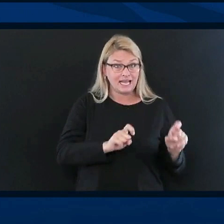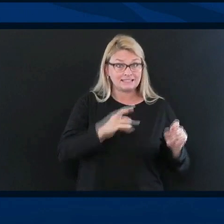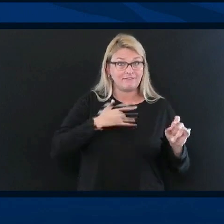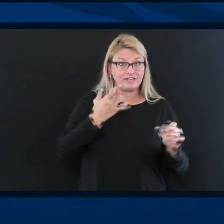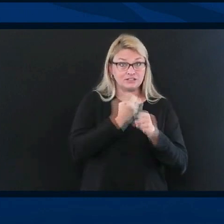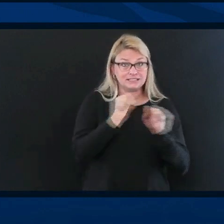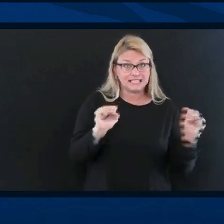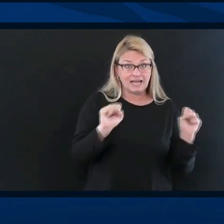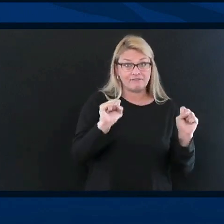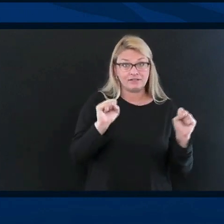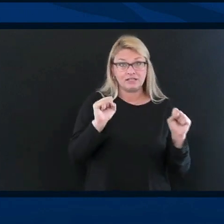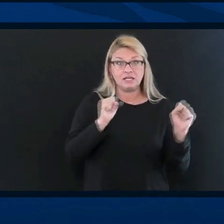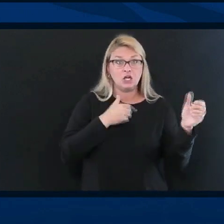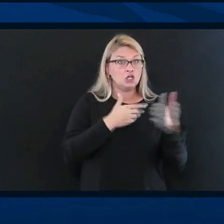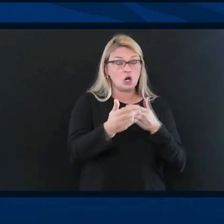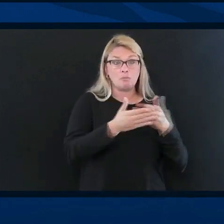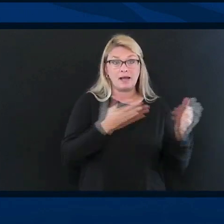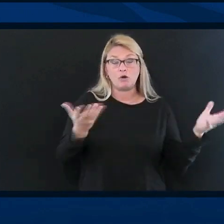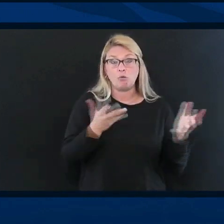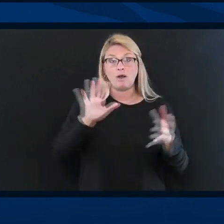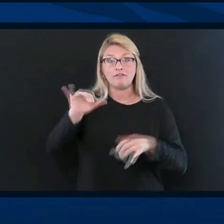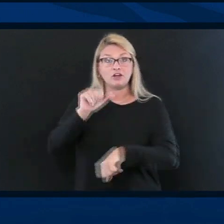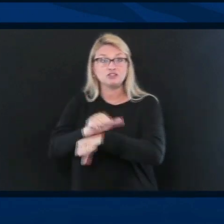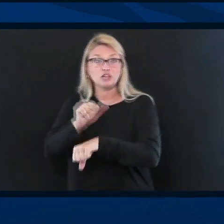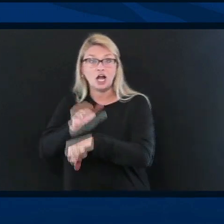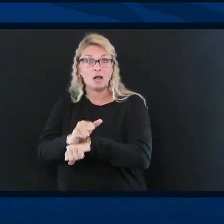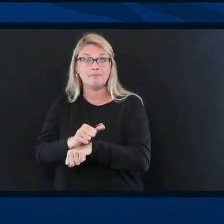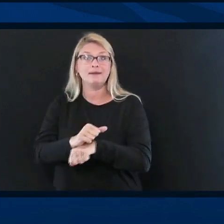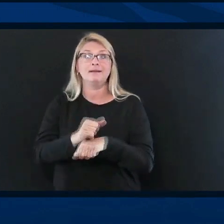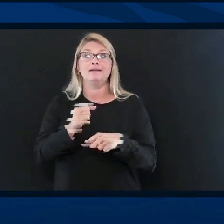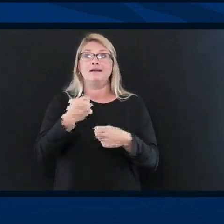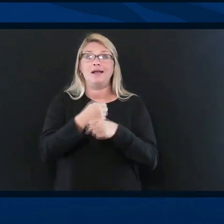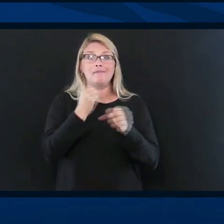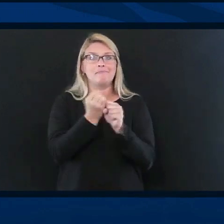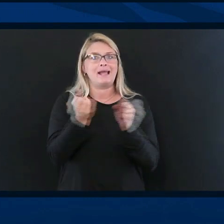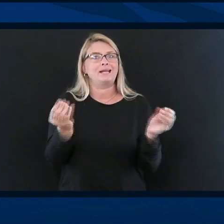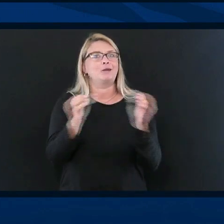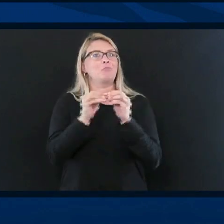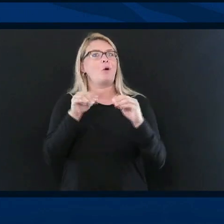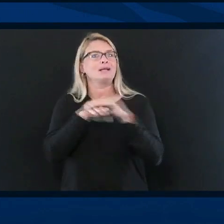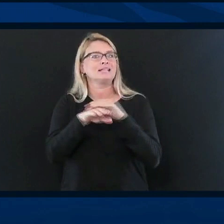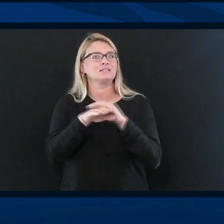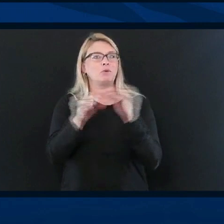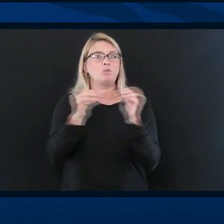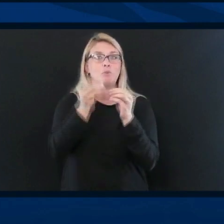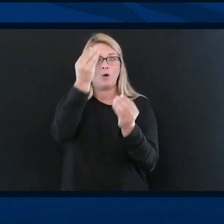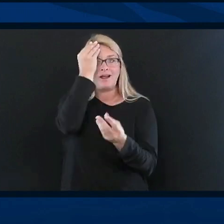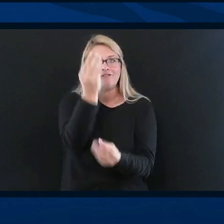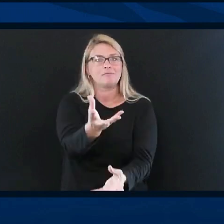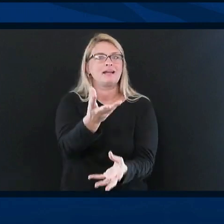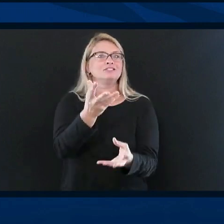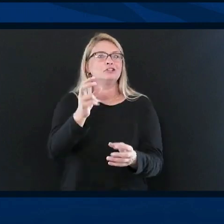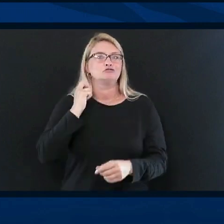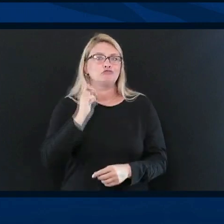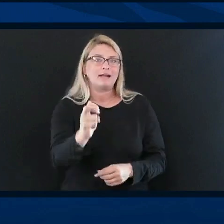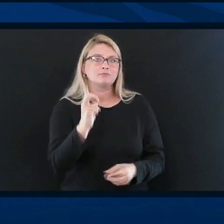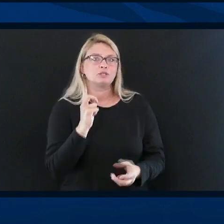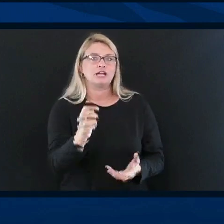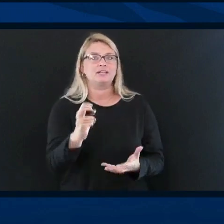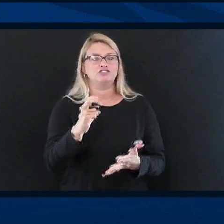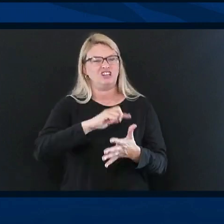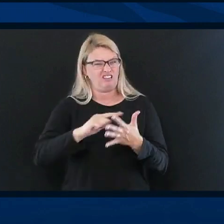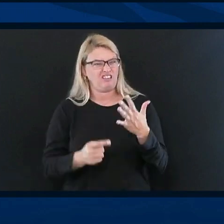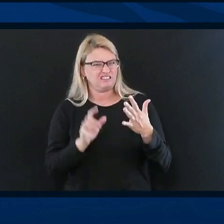matter what those results are, and making that testing as accessible as possible with more notice, transportation if needed, and stuff like